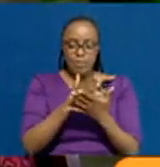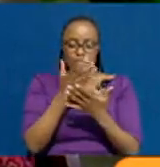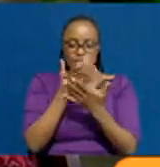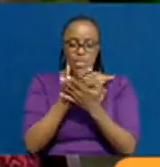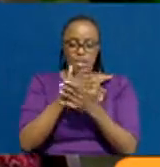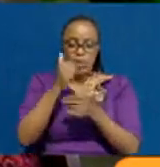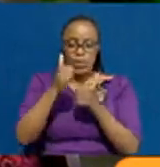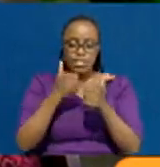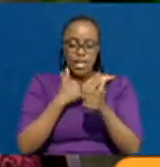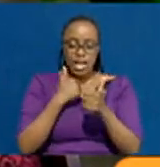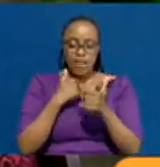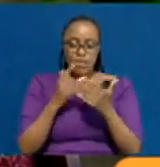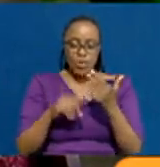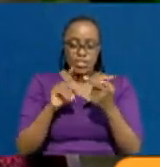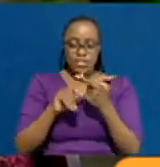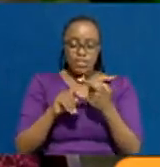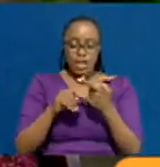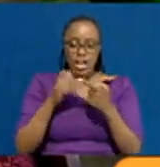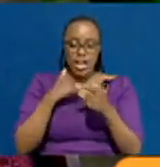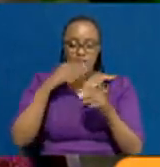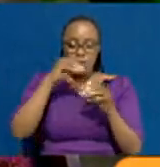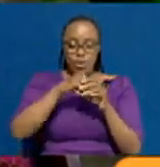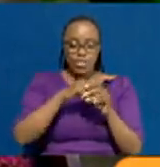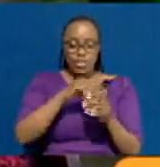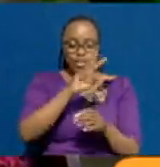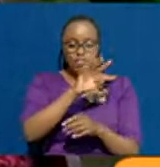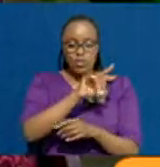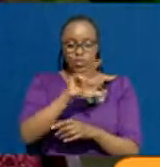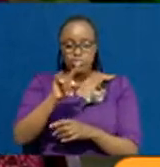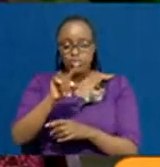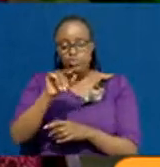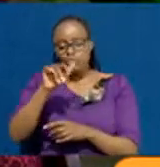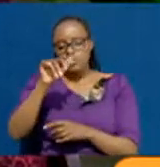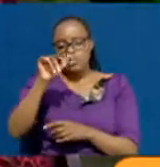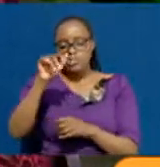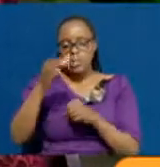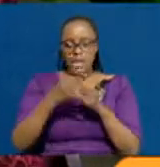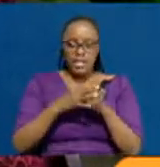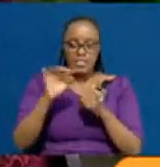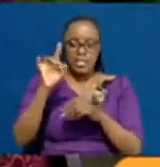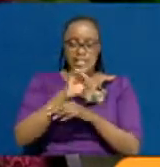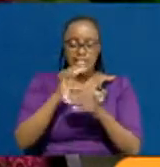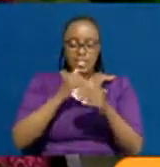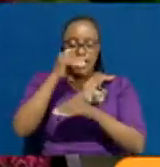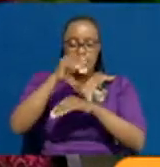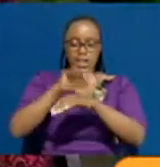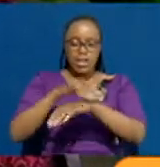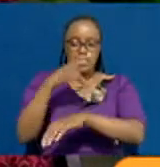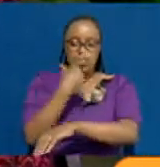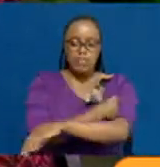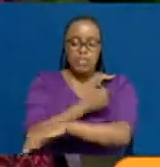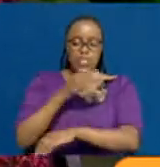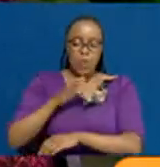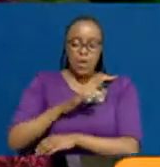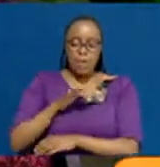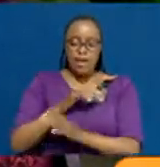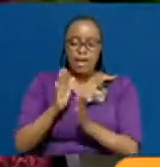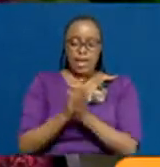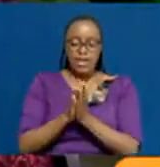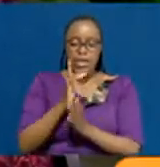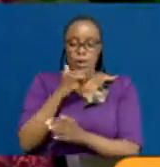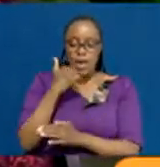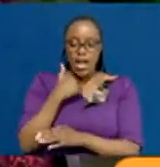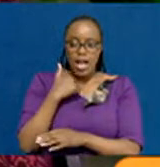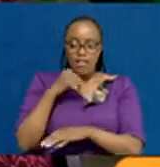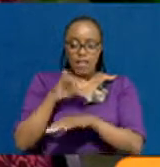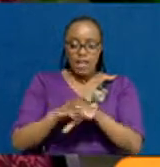that was found is that they were occurring within 4 to 28 days after vaccination, particularly in the women population and who had